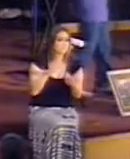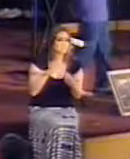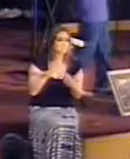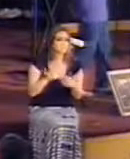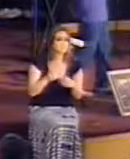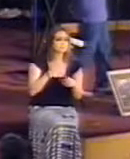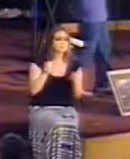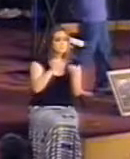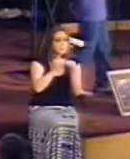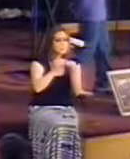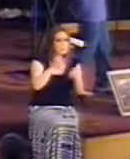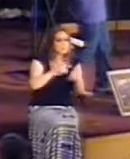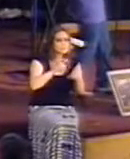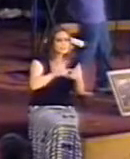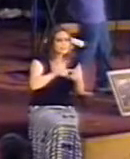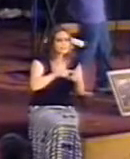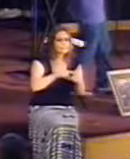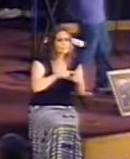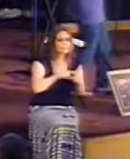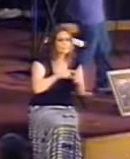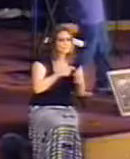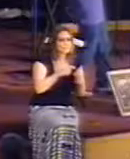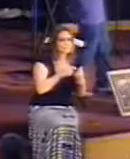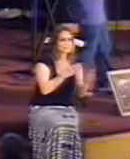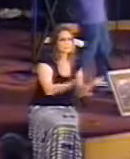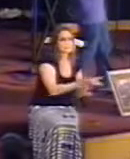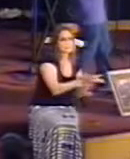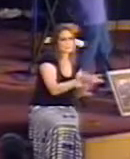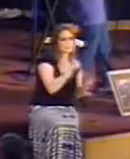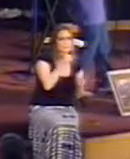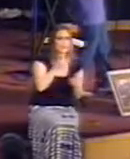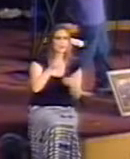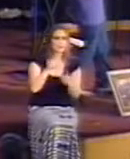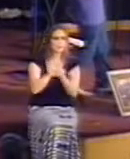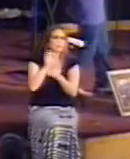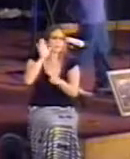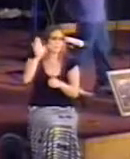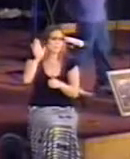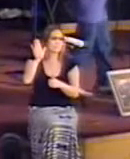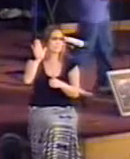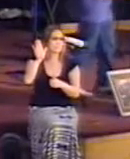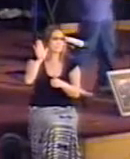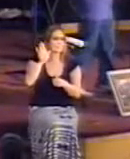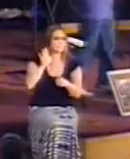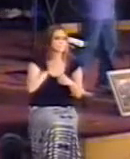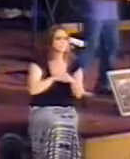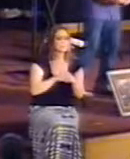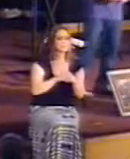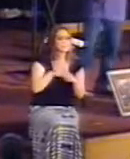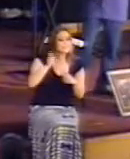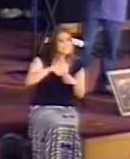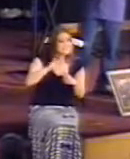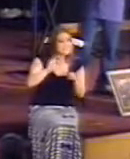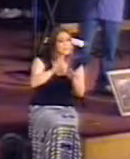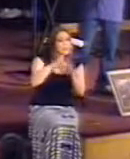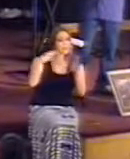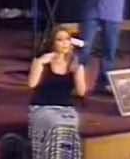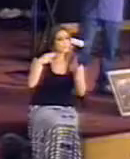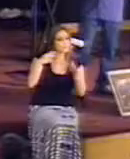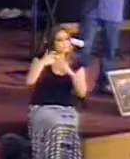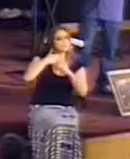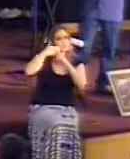Him. And so we lose that opportunity for that transparent relationship, for that openness that we need to draw near to